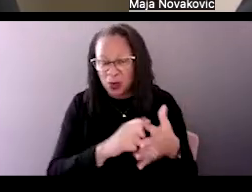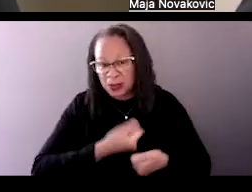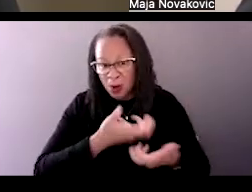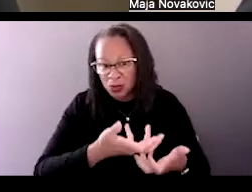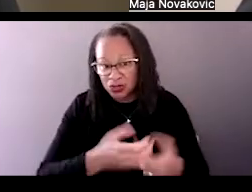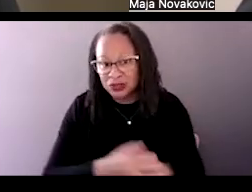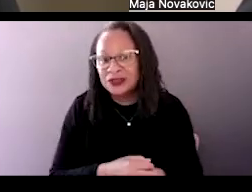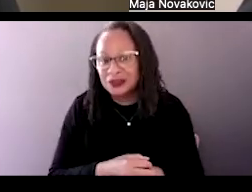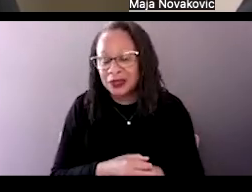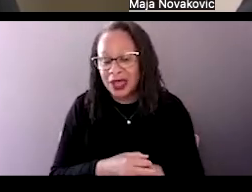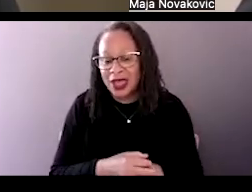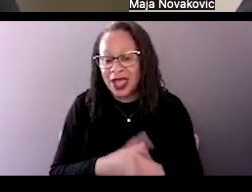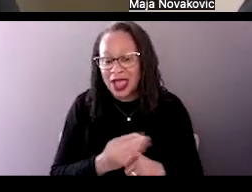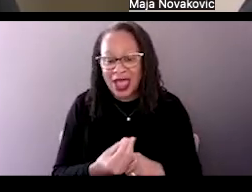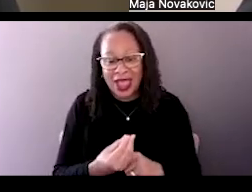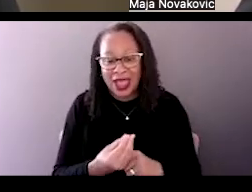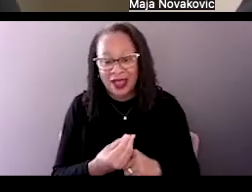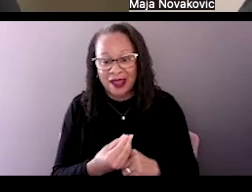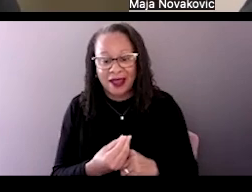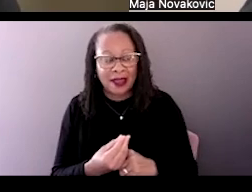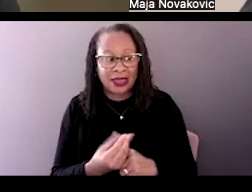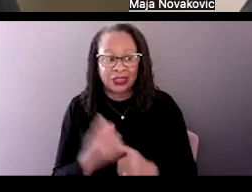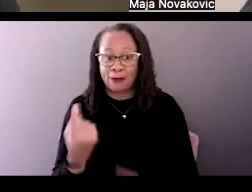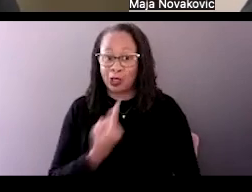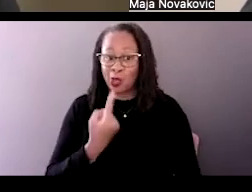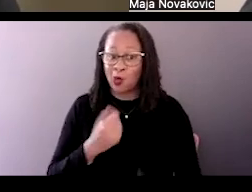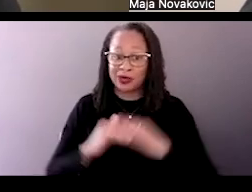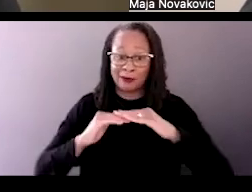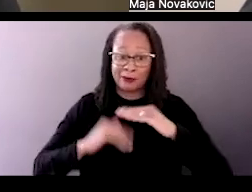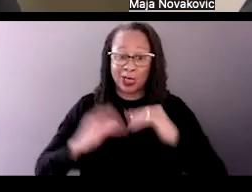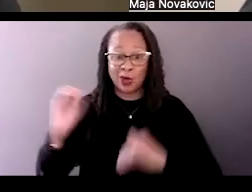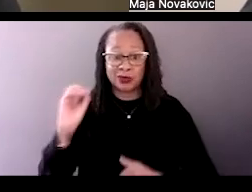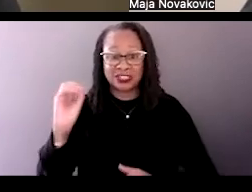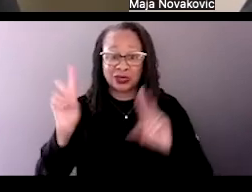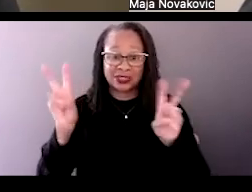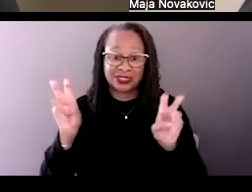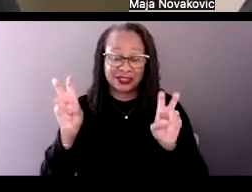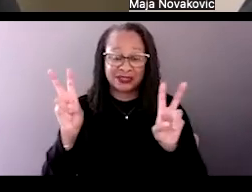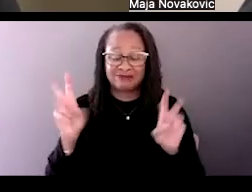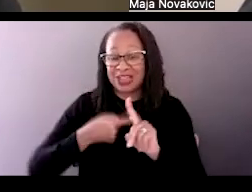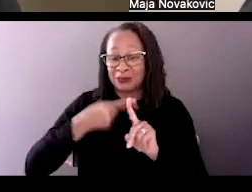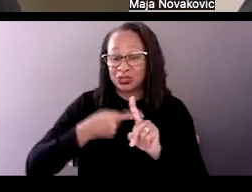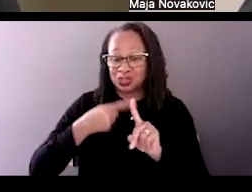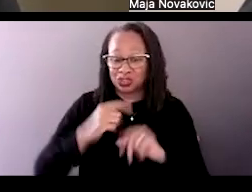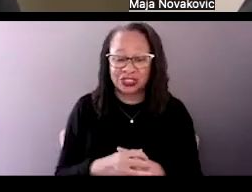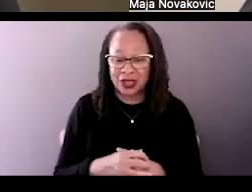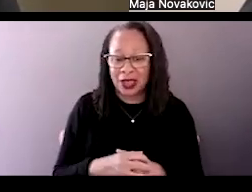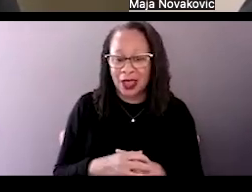are alone in sub-zero temperature, I don't even have the heart to be